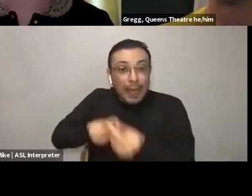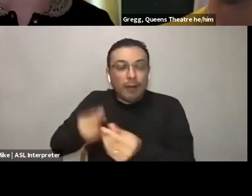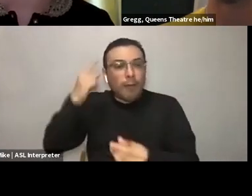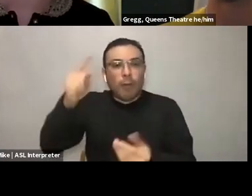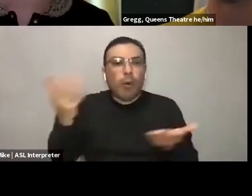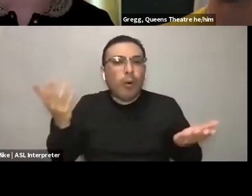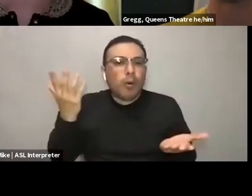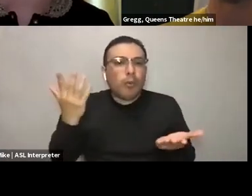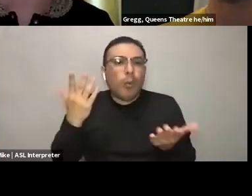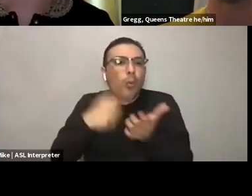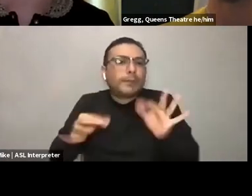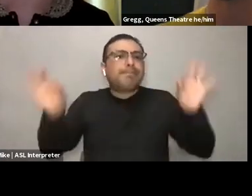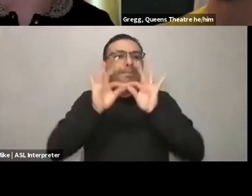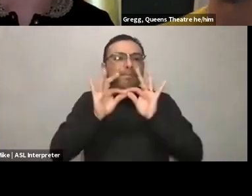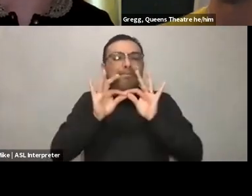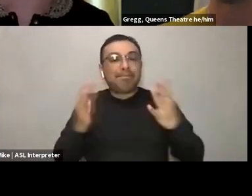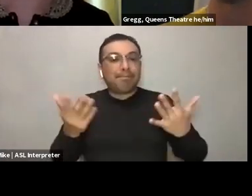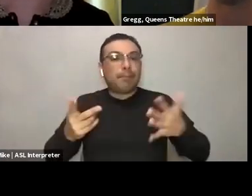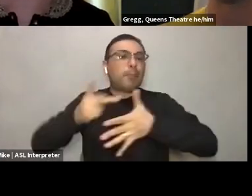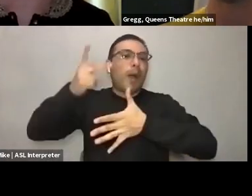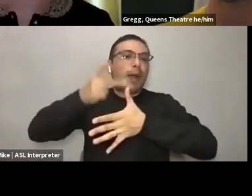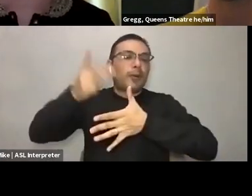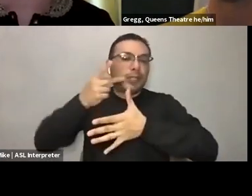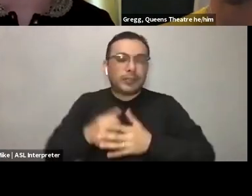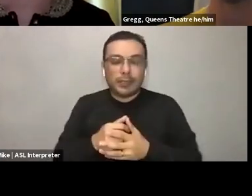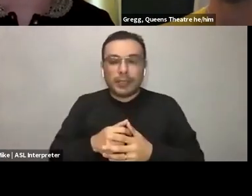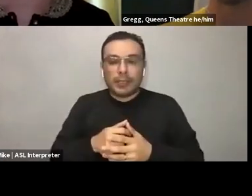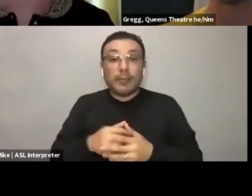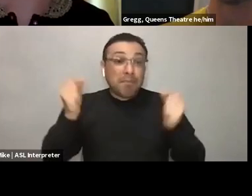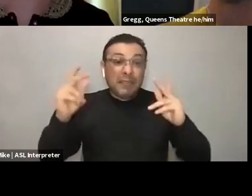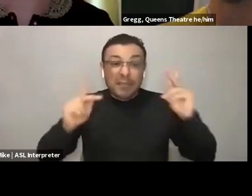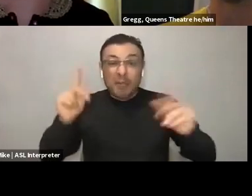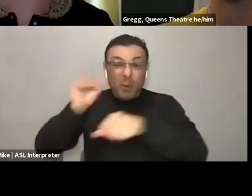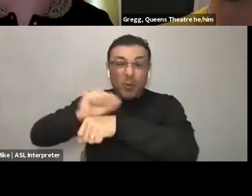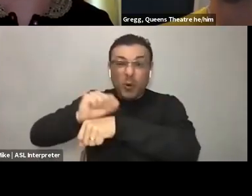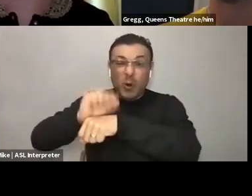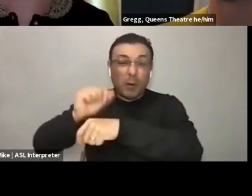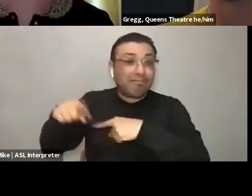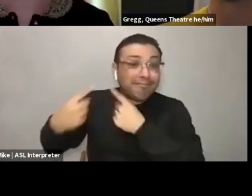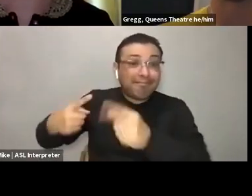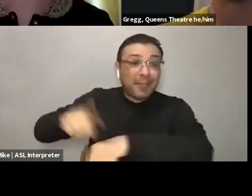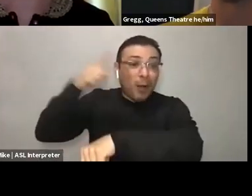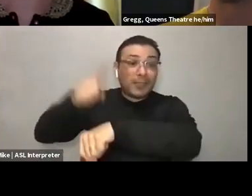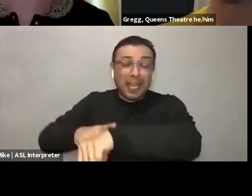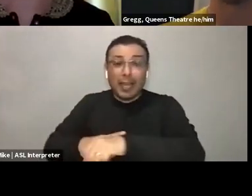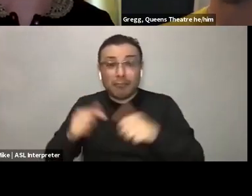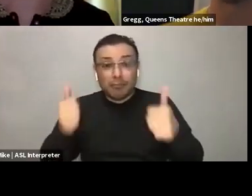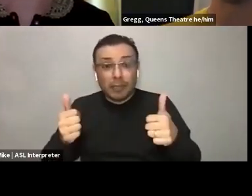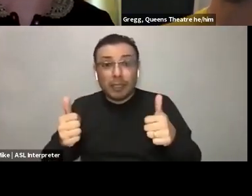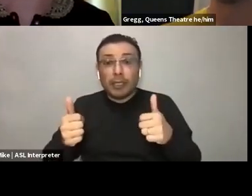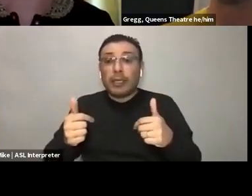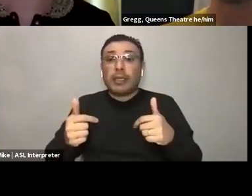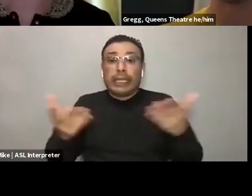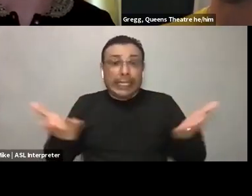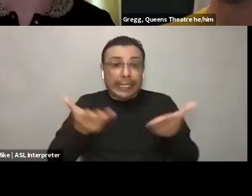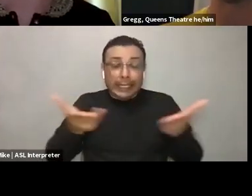been working very hard and very diligently, uh, in this space for a long, long time. Um, and, uh, you can feel free to reach out to